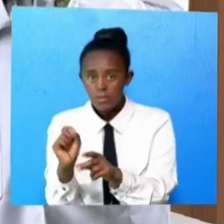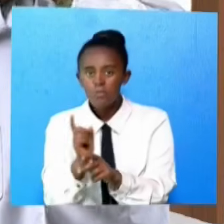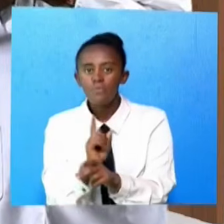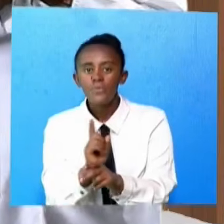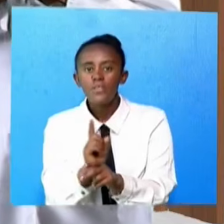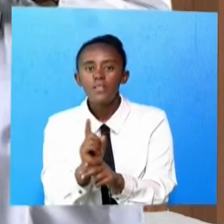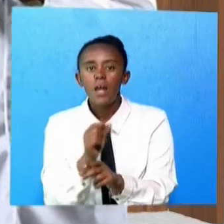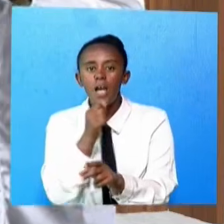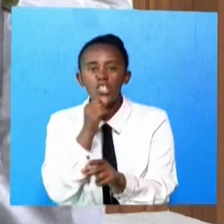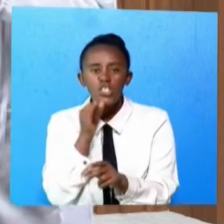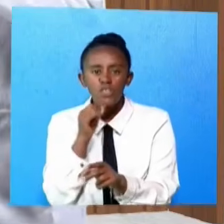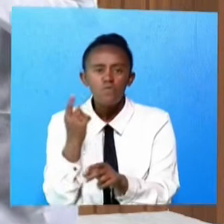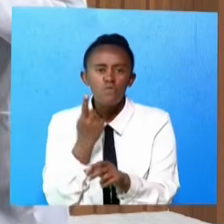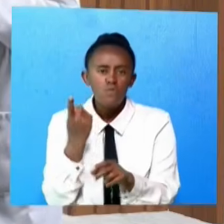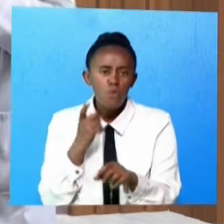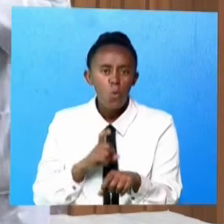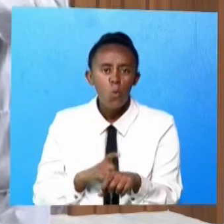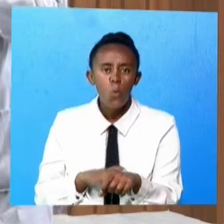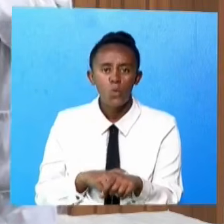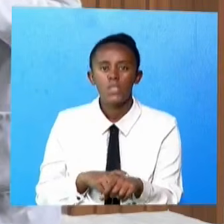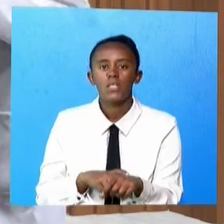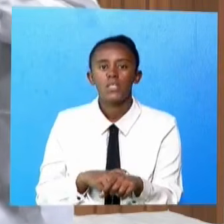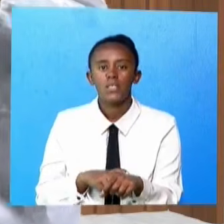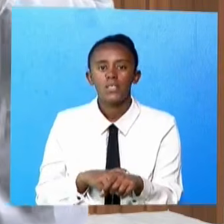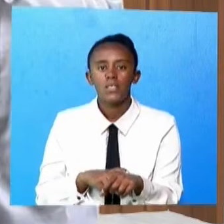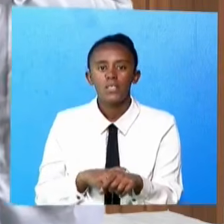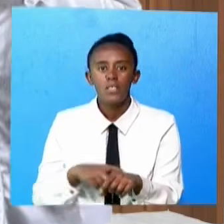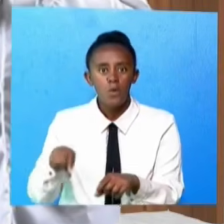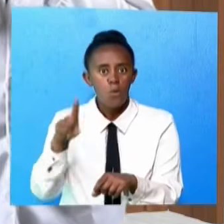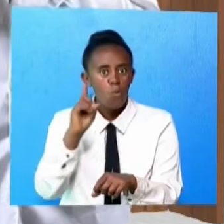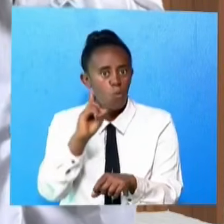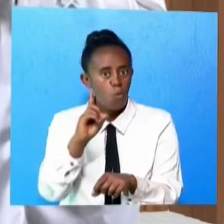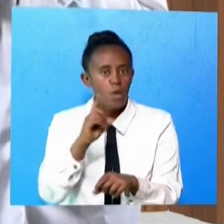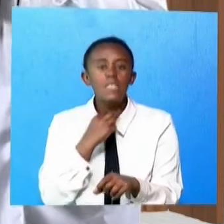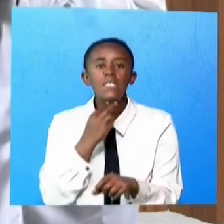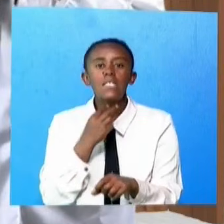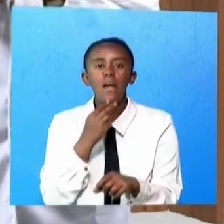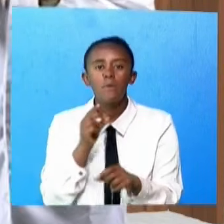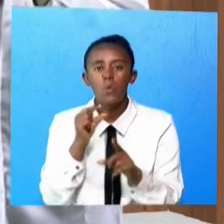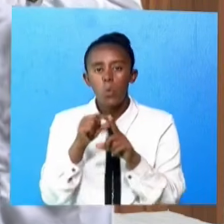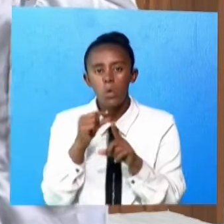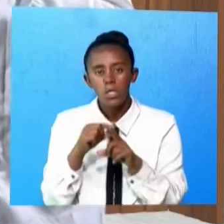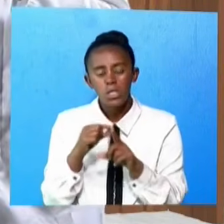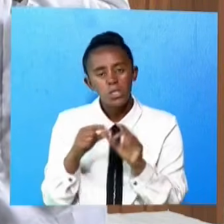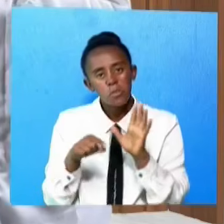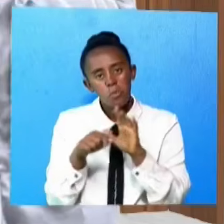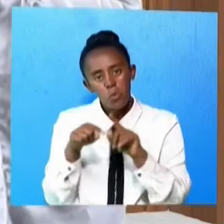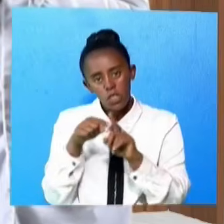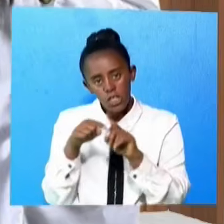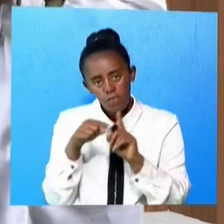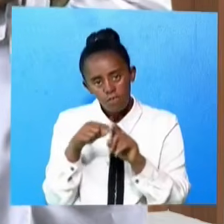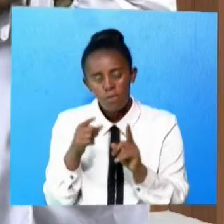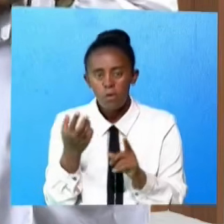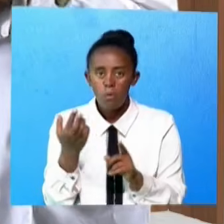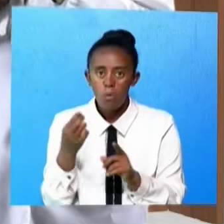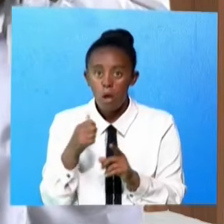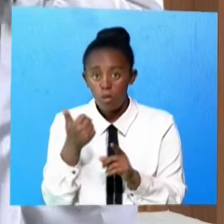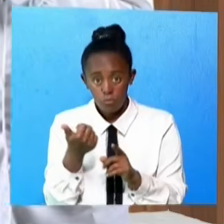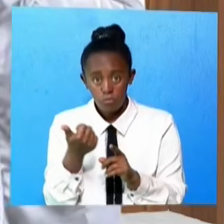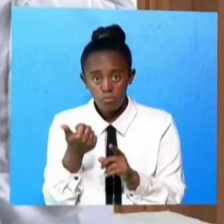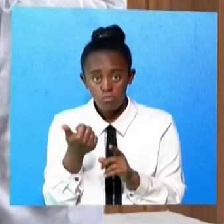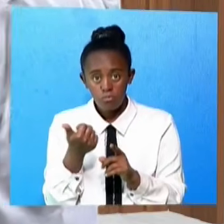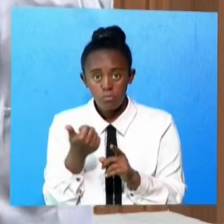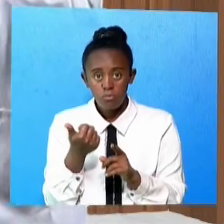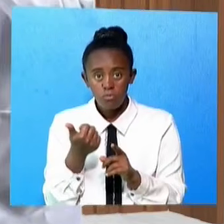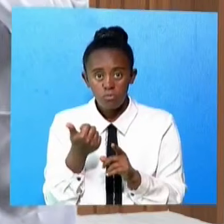adjective always takes only one syllabic word. It can be in a positive form, otherwise